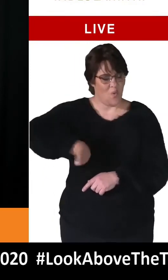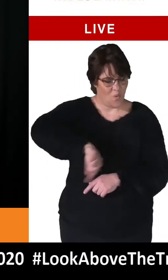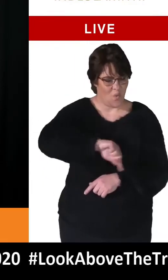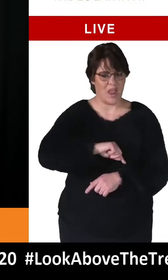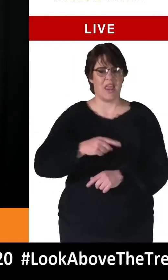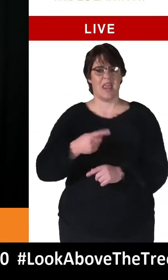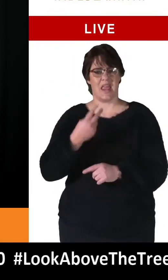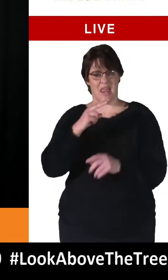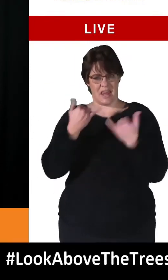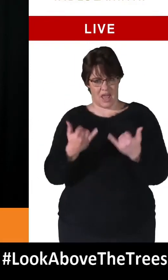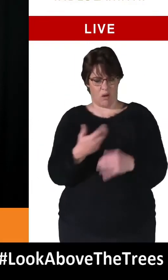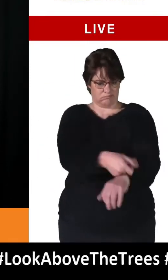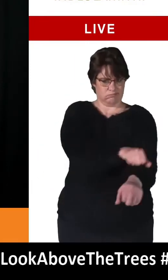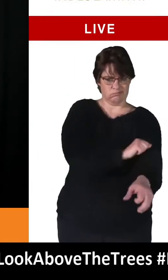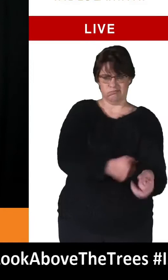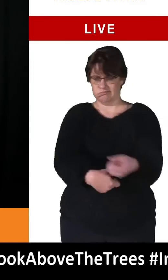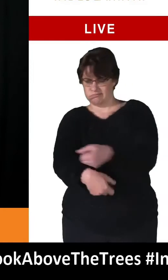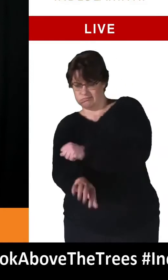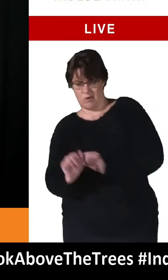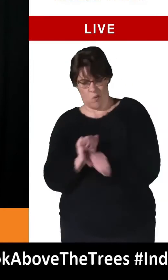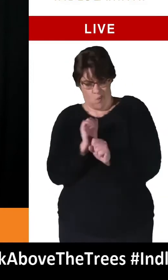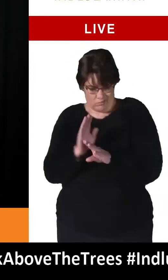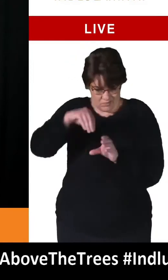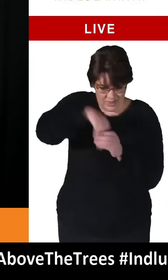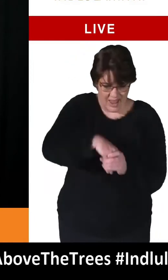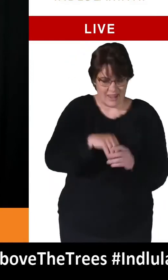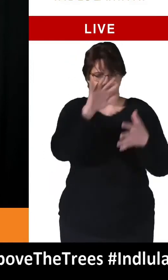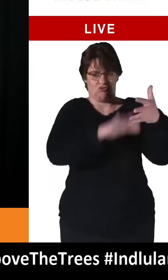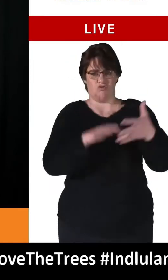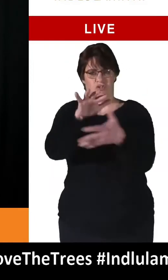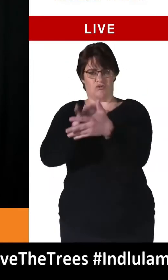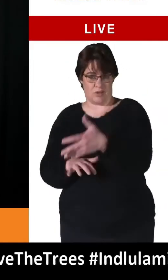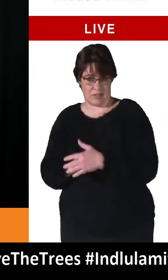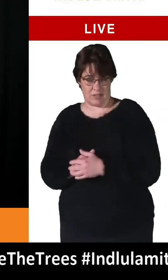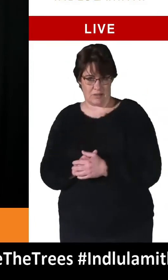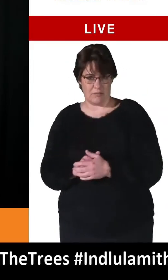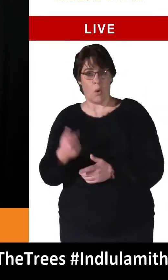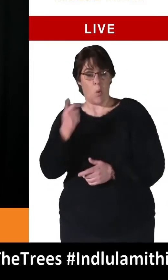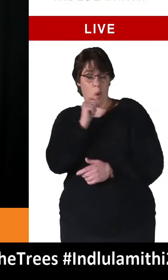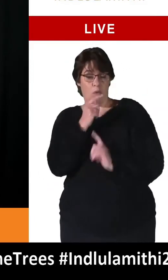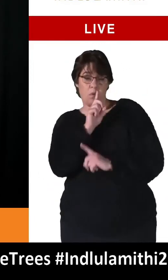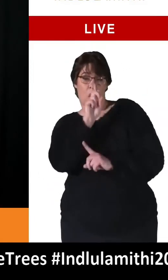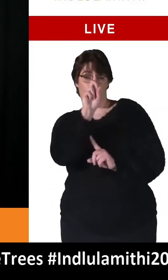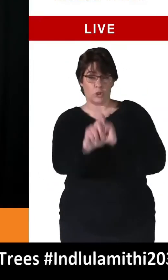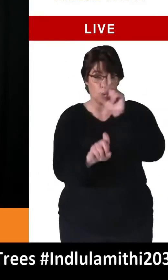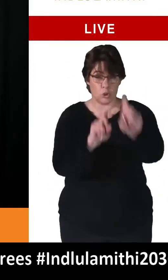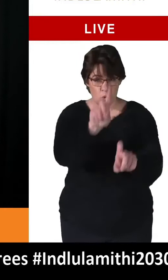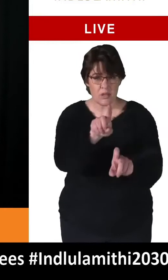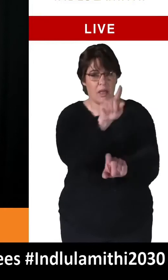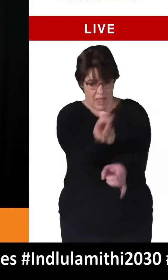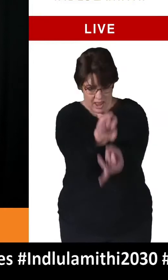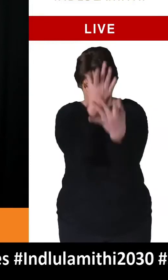into these scenarios. We ourselves must make sure that when we ask questions, we are